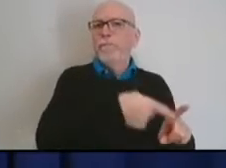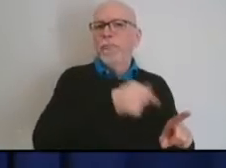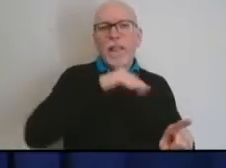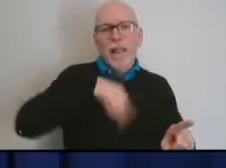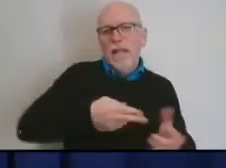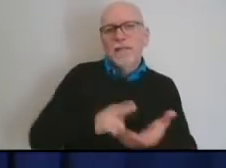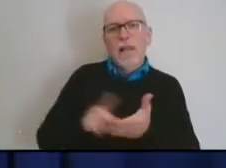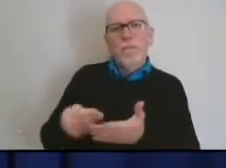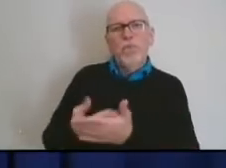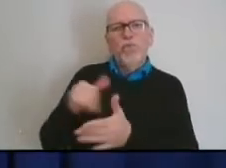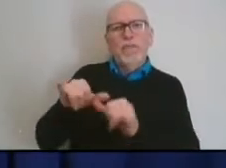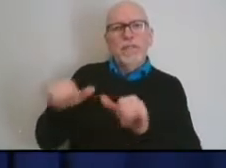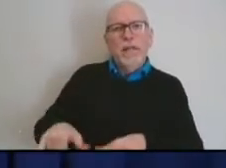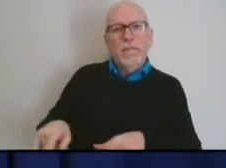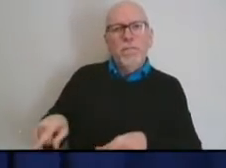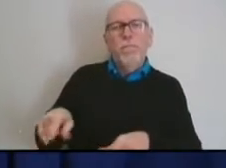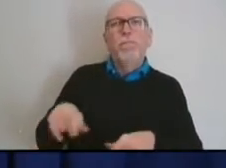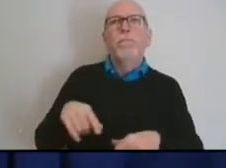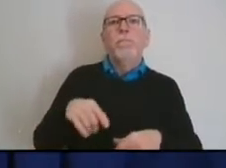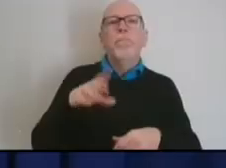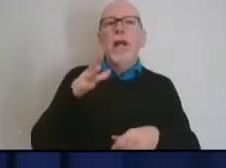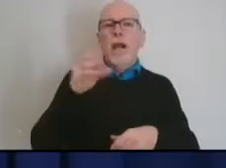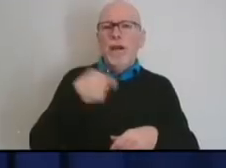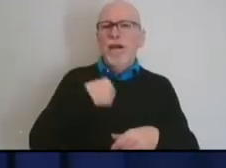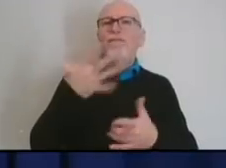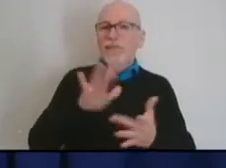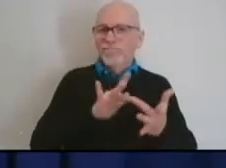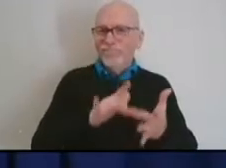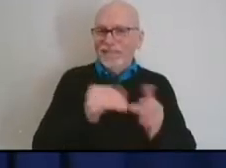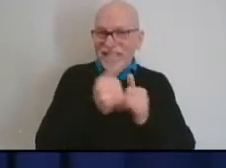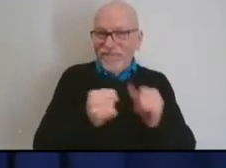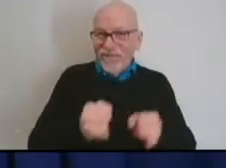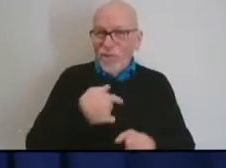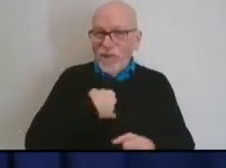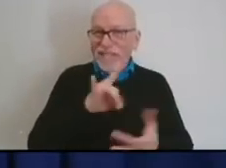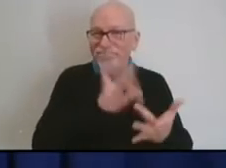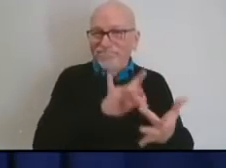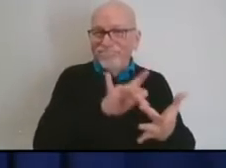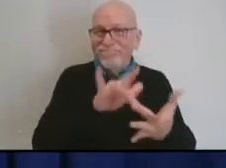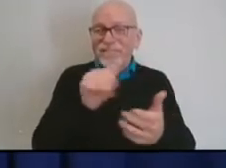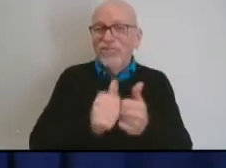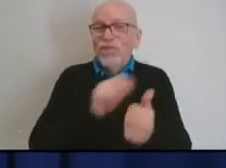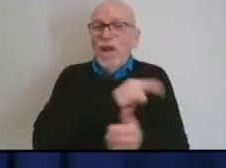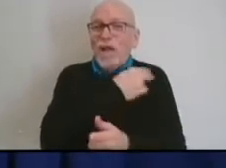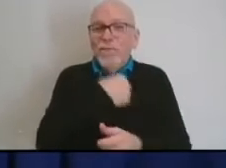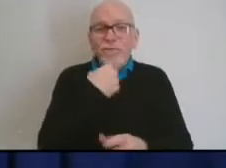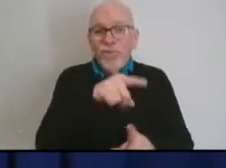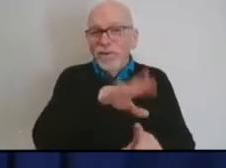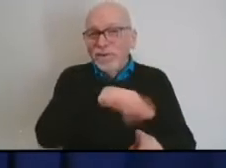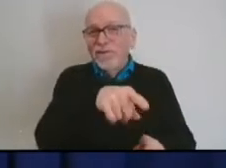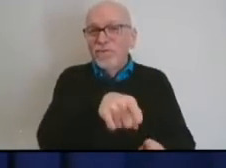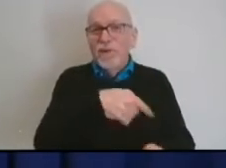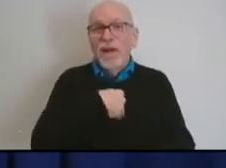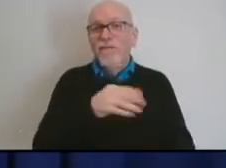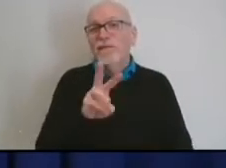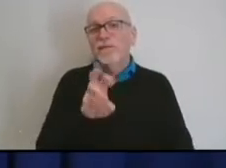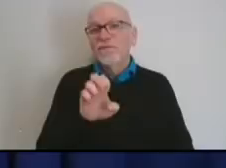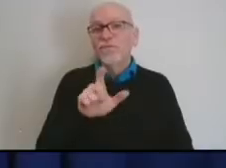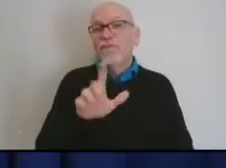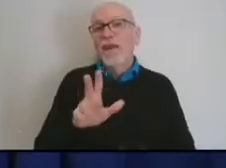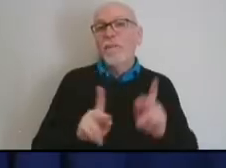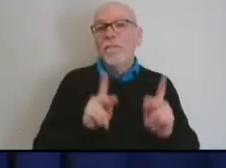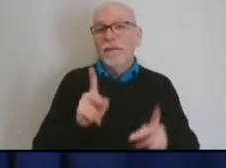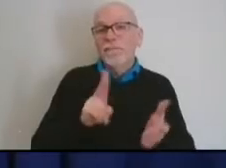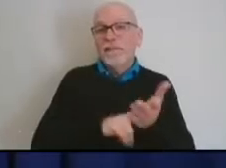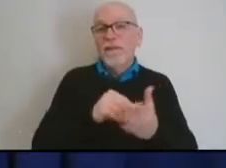new system, in the Drive system, and reached out individually to hospitals and say, you know, for instance, you have 625 people that were signed up in the